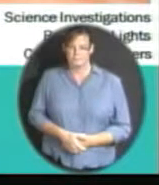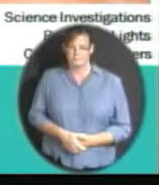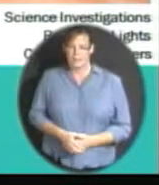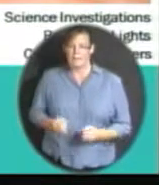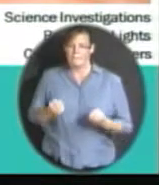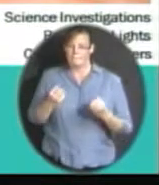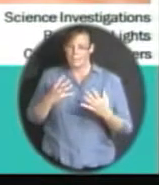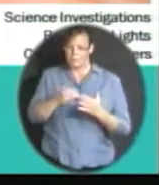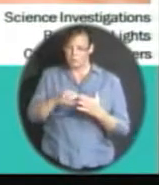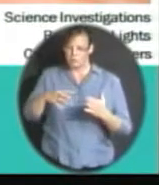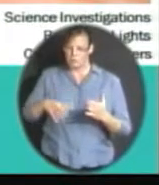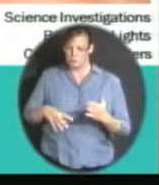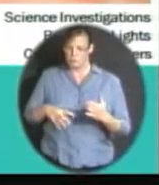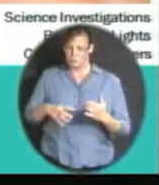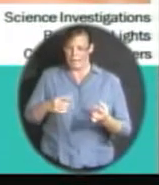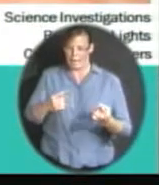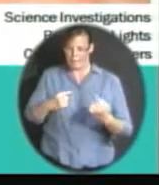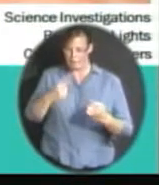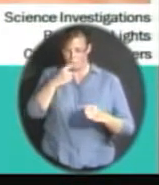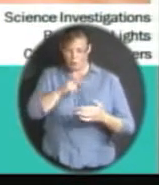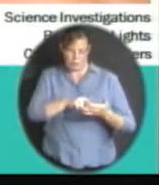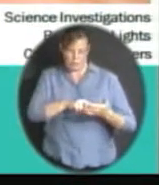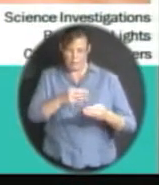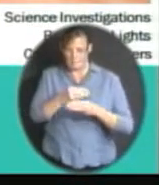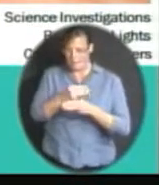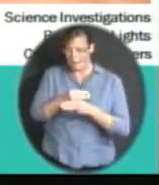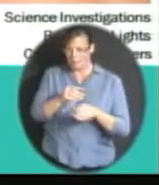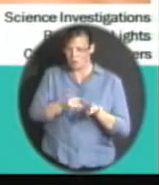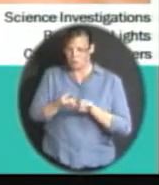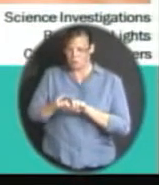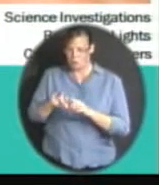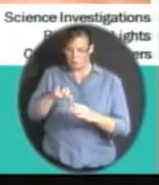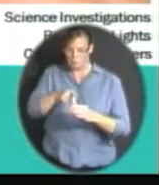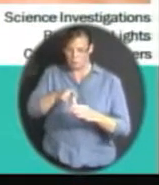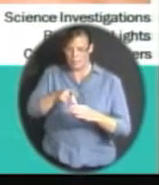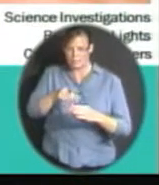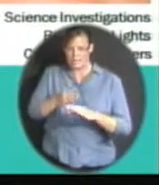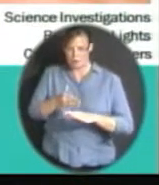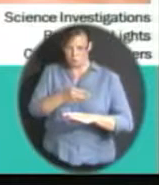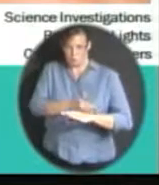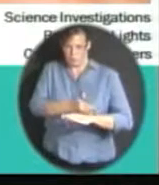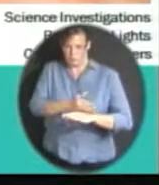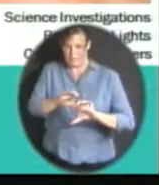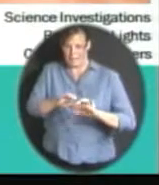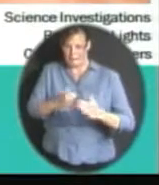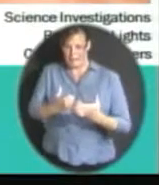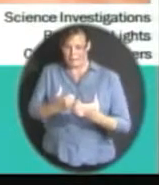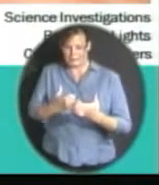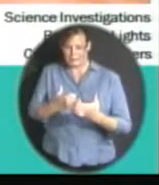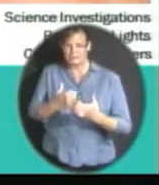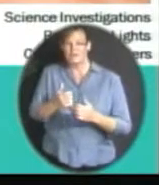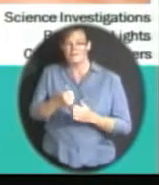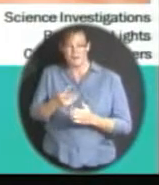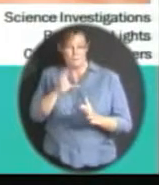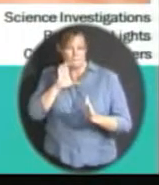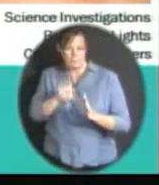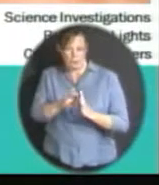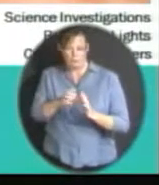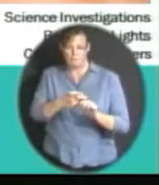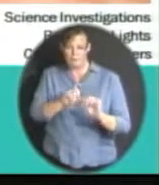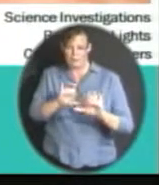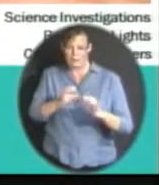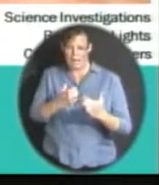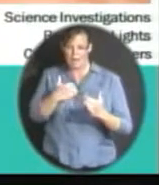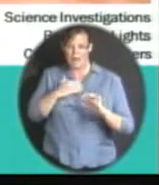Many of those students who came for reading or math instruction also participated in enrichment classes. And here's a few pictures from those classes.